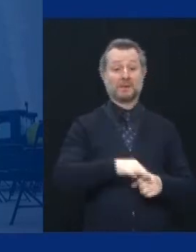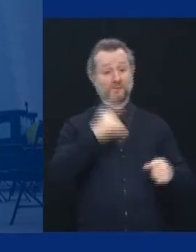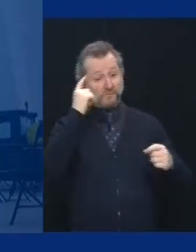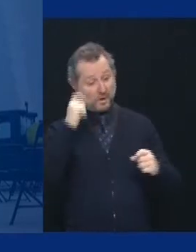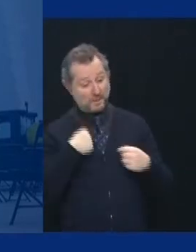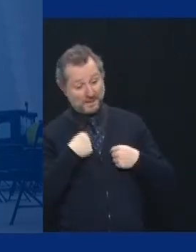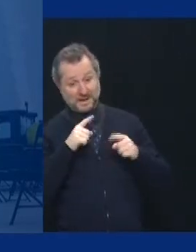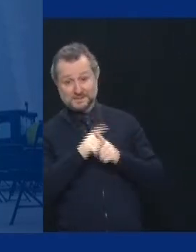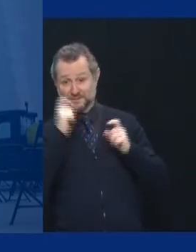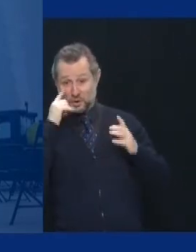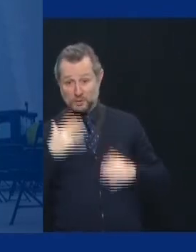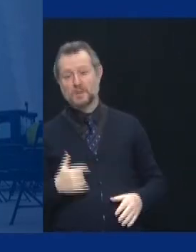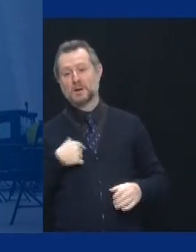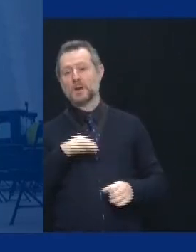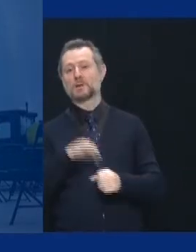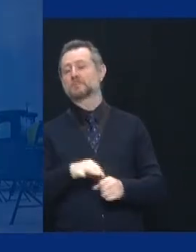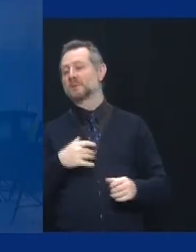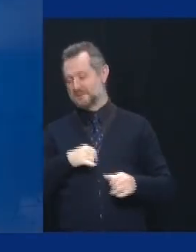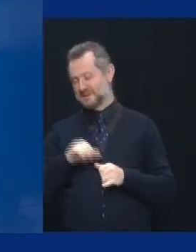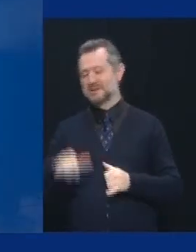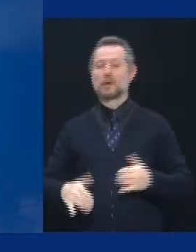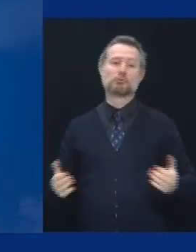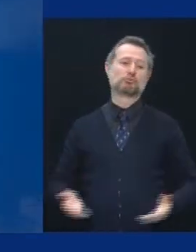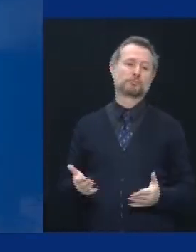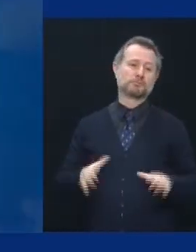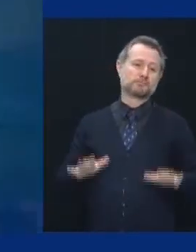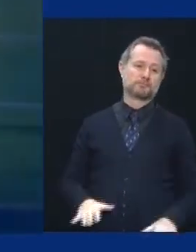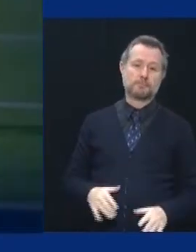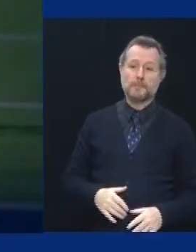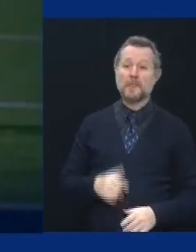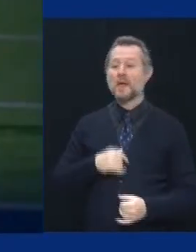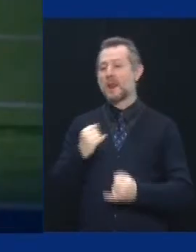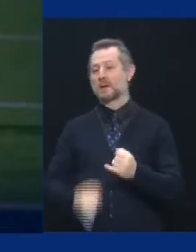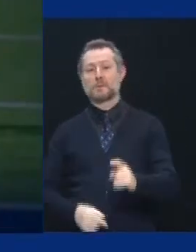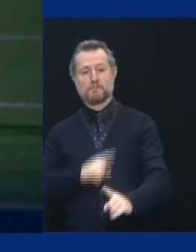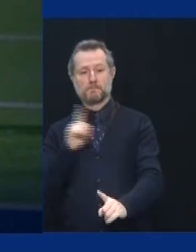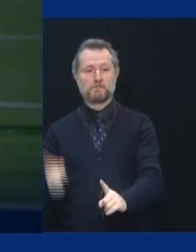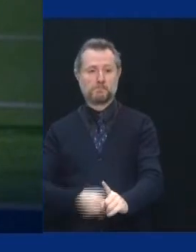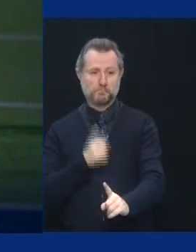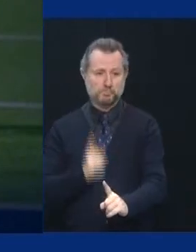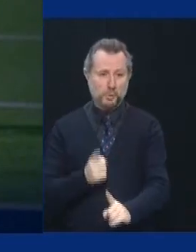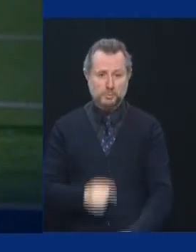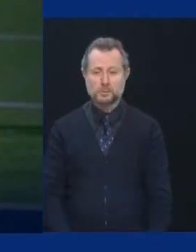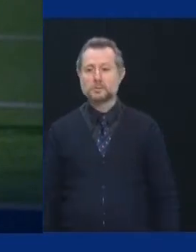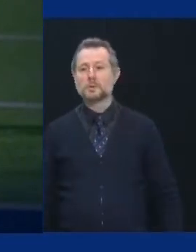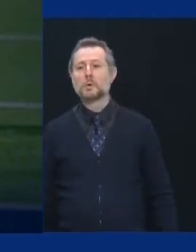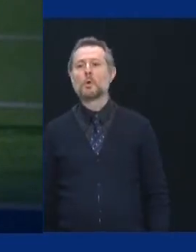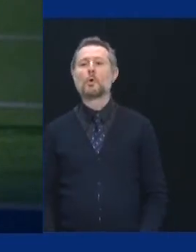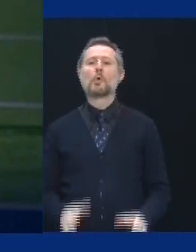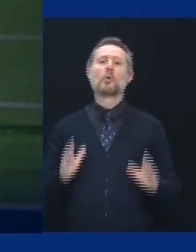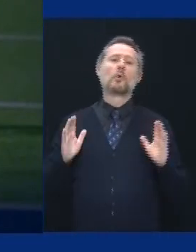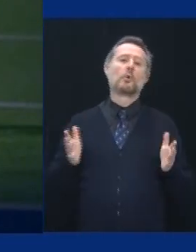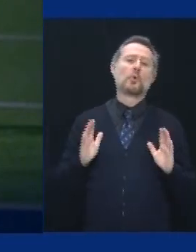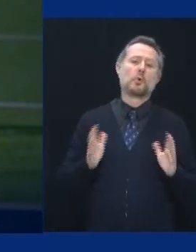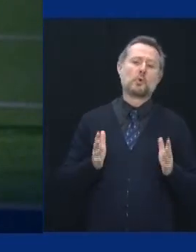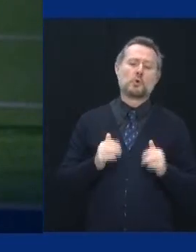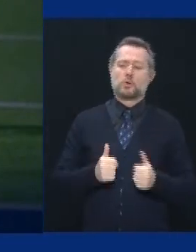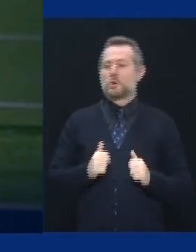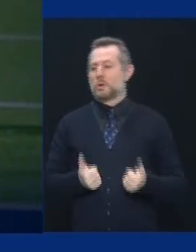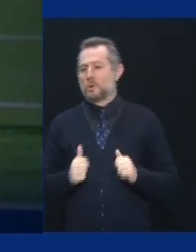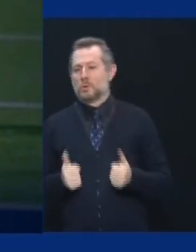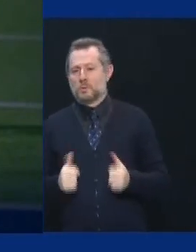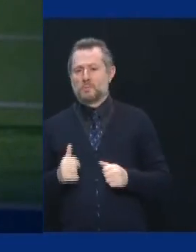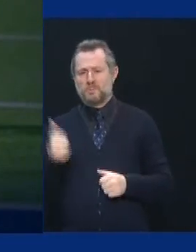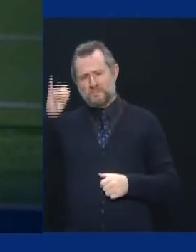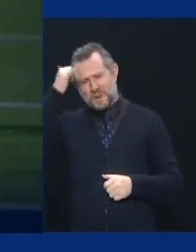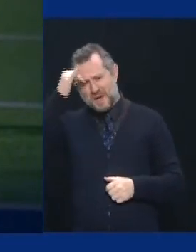governor should be here on this day. Last point. How about them Bills on